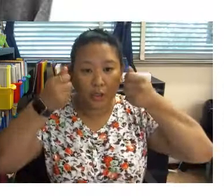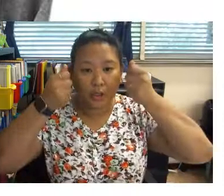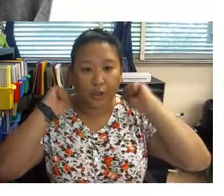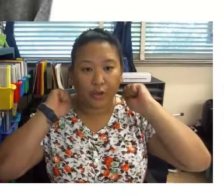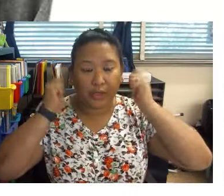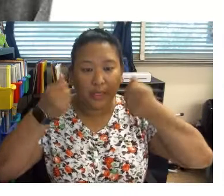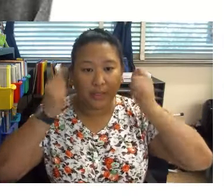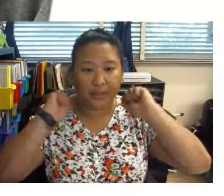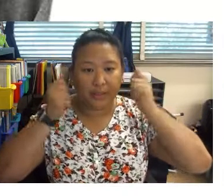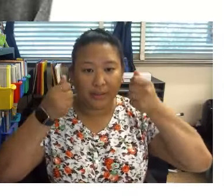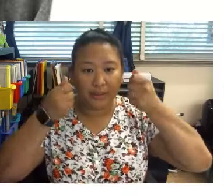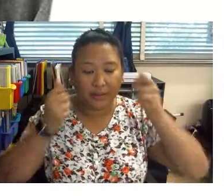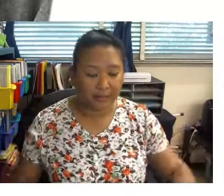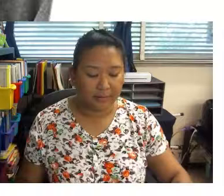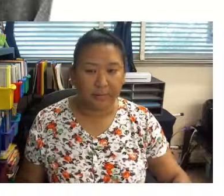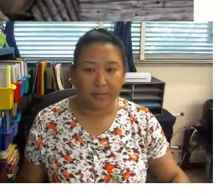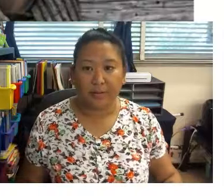a hood or hoodie,